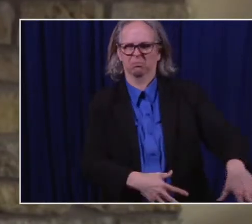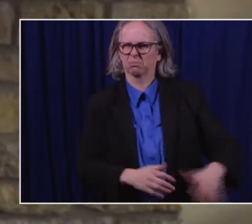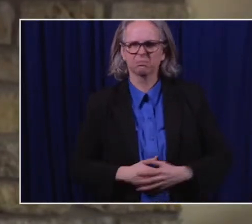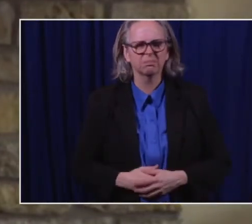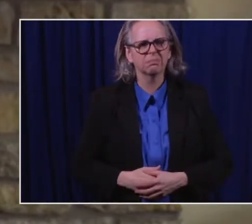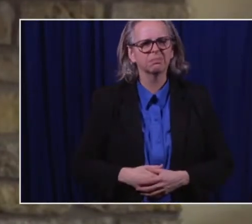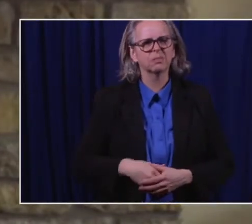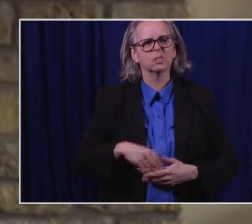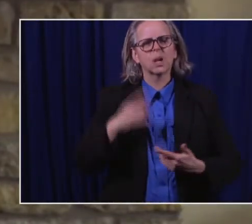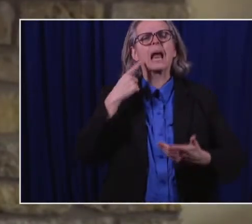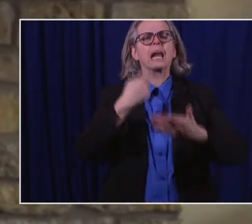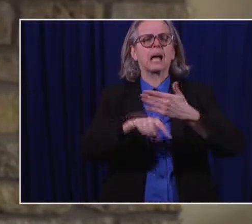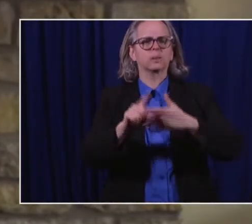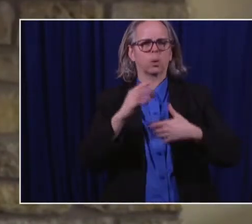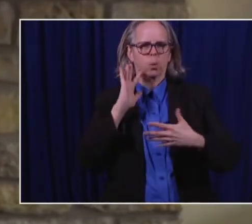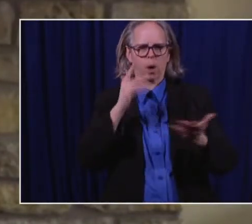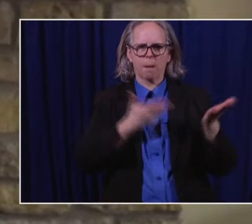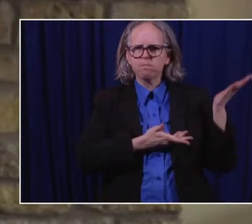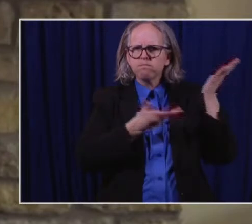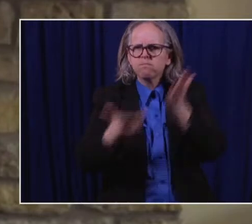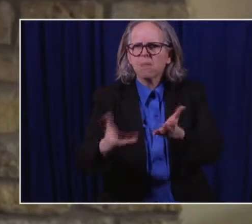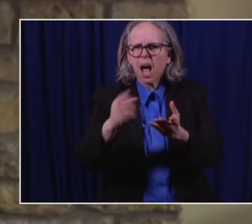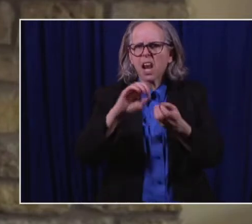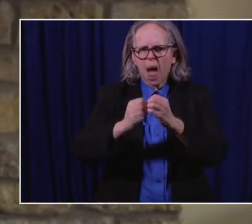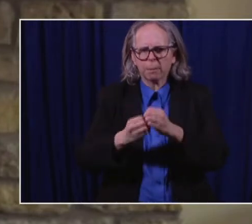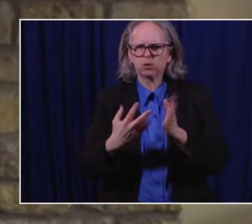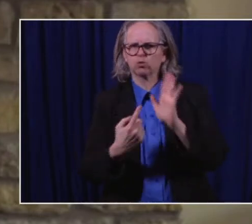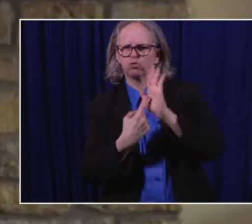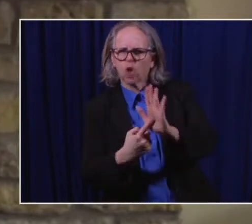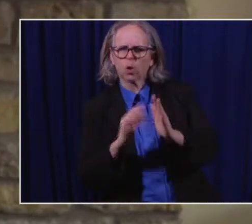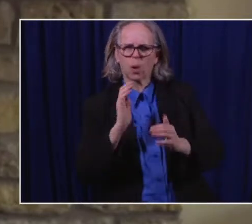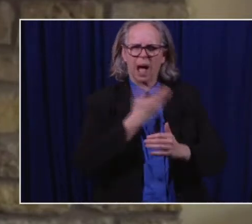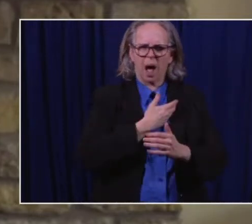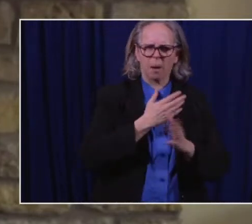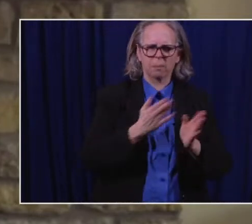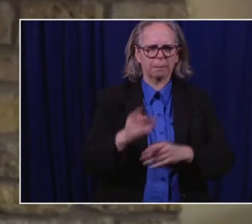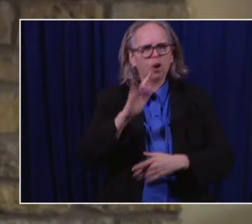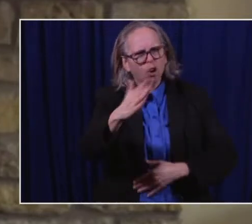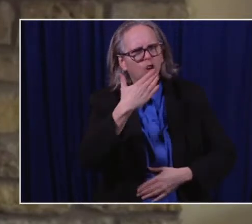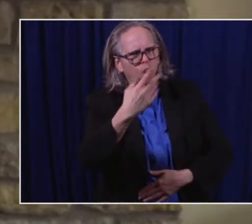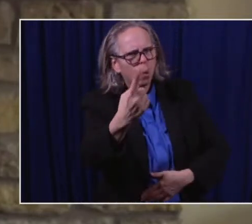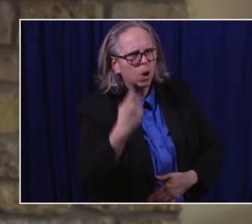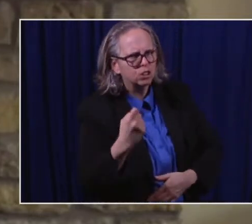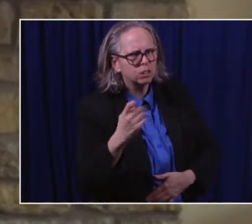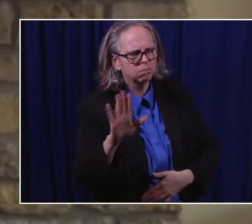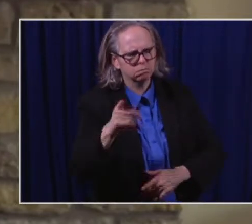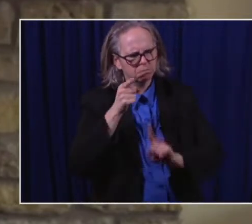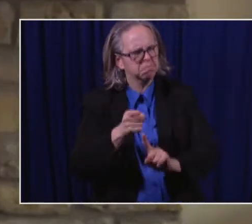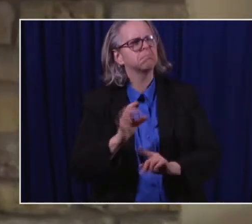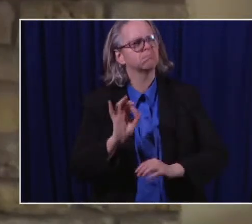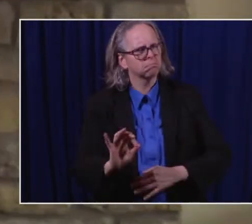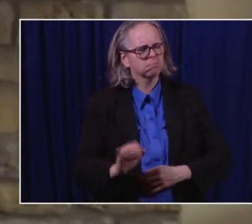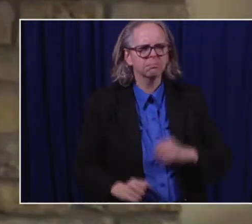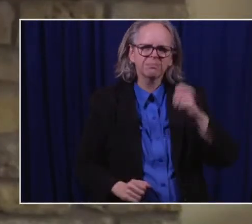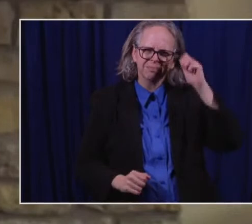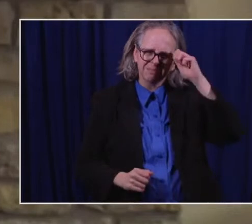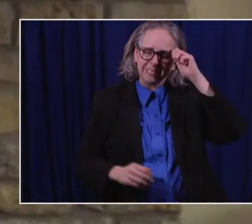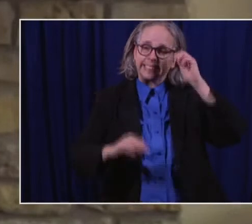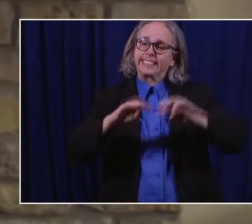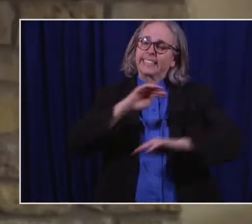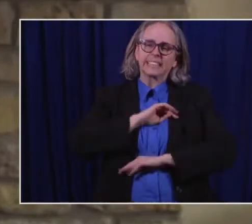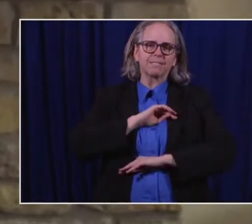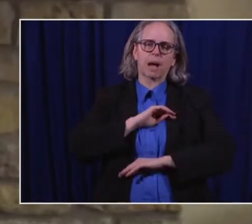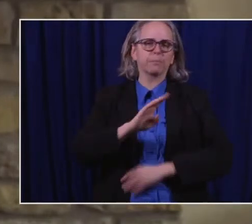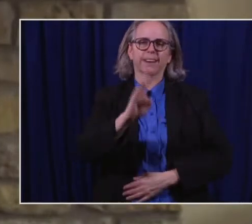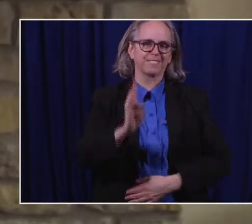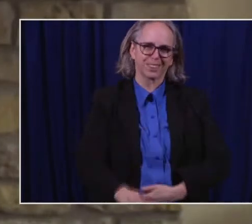week in regard to that. And you and I can talk again about that. But it's a good question. And am I satisfied? No, I'm never satisfied. You